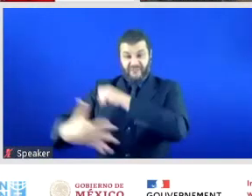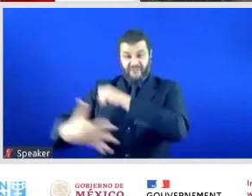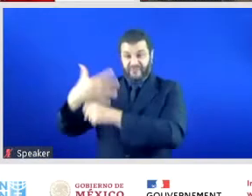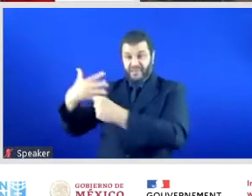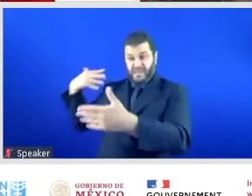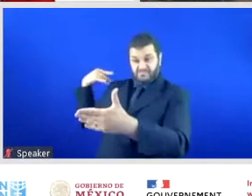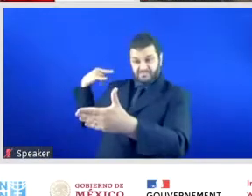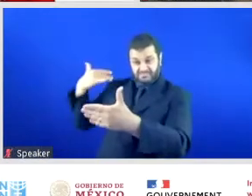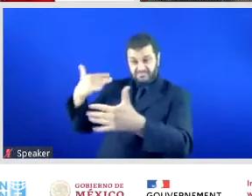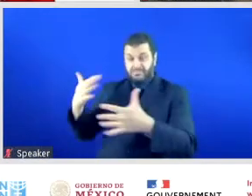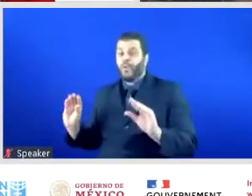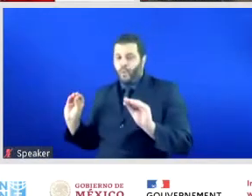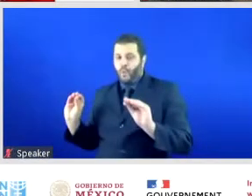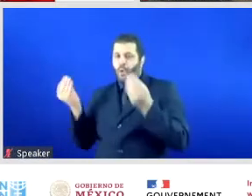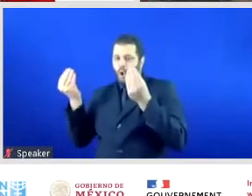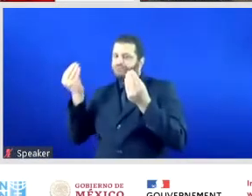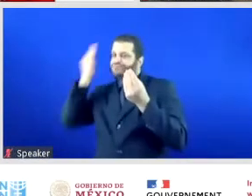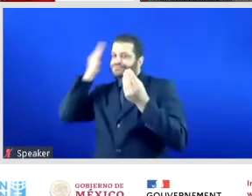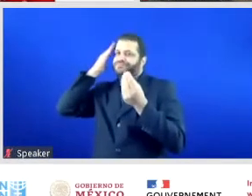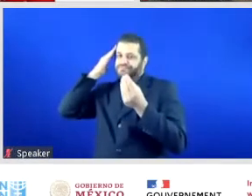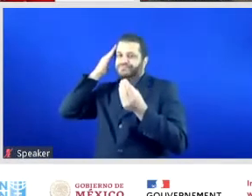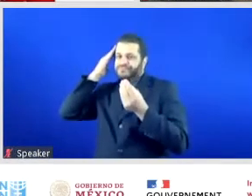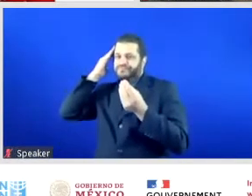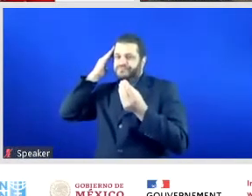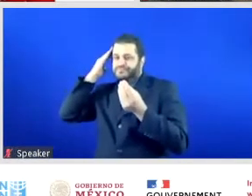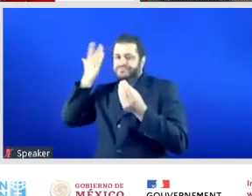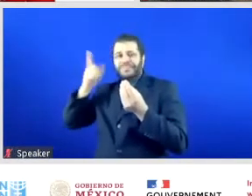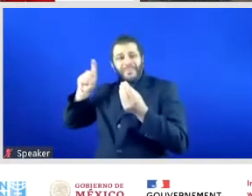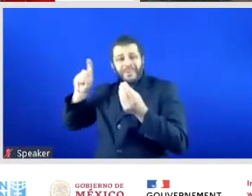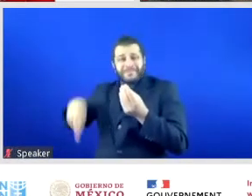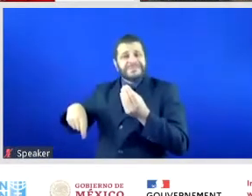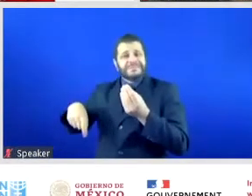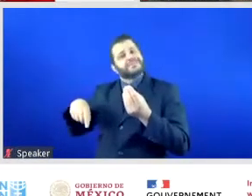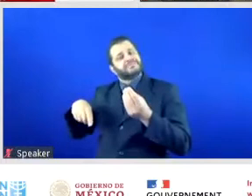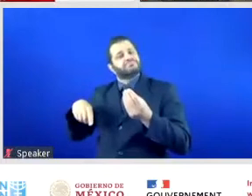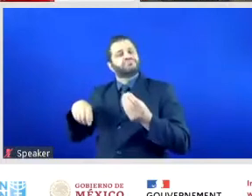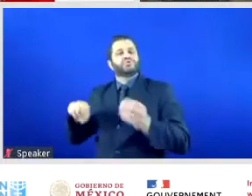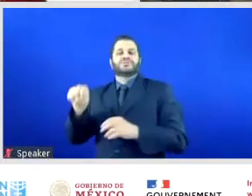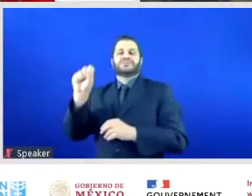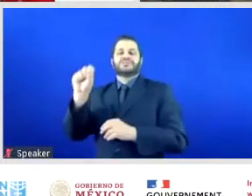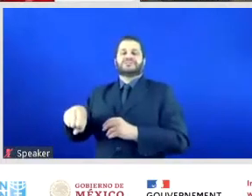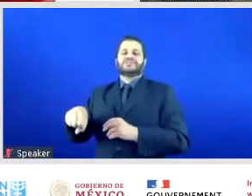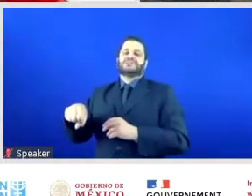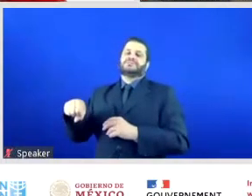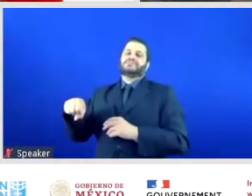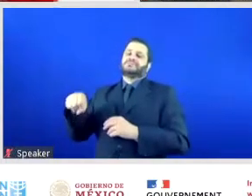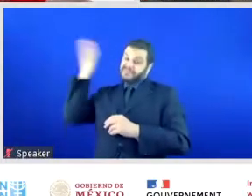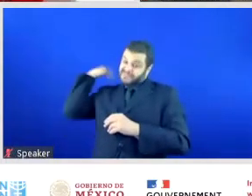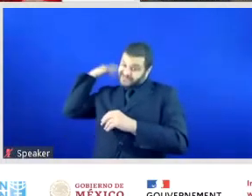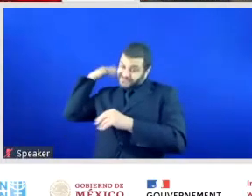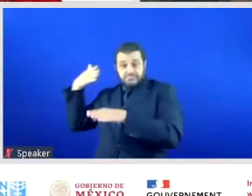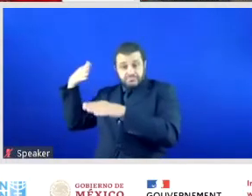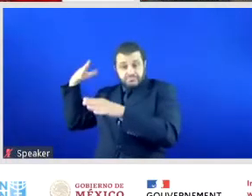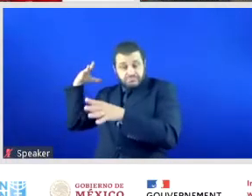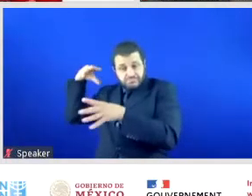look representatives of the private sector in their eyes to ask questions that were bothering us. How come